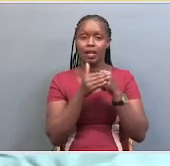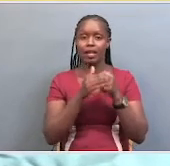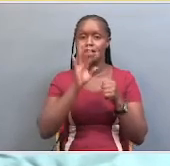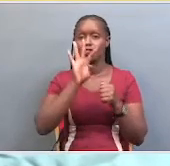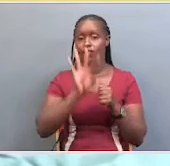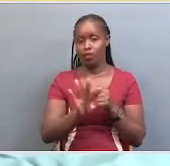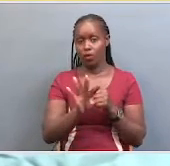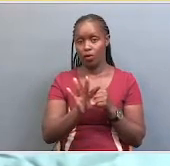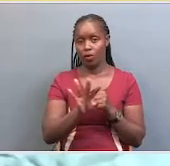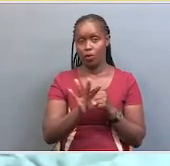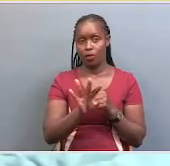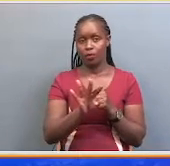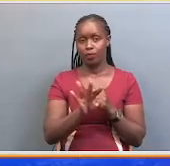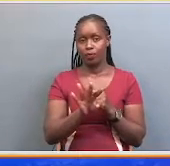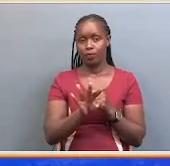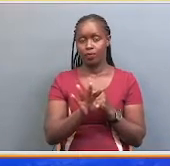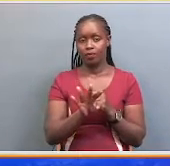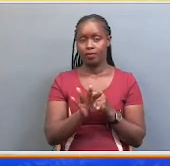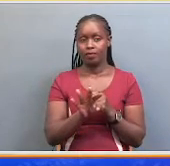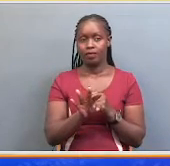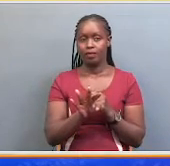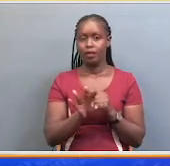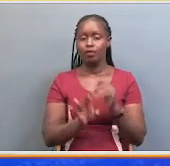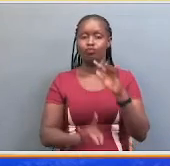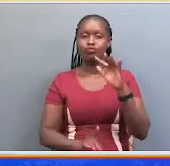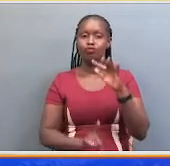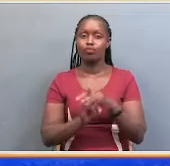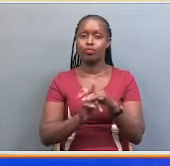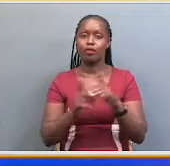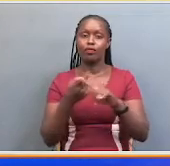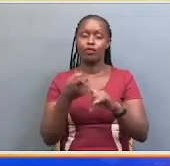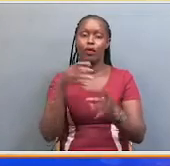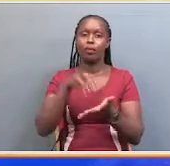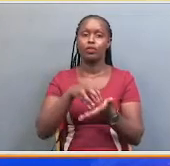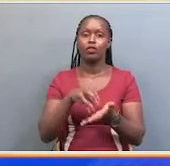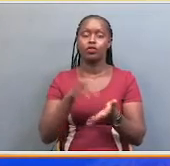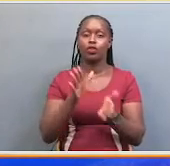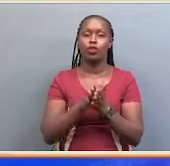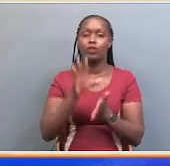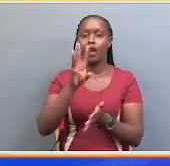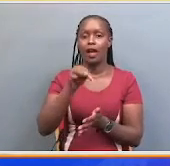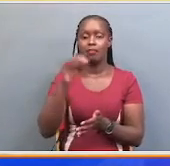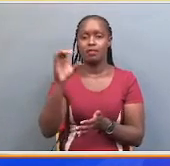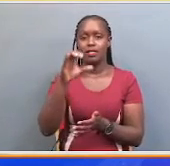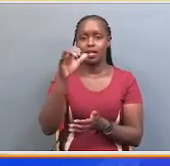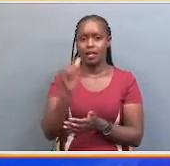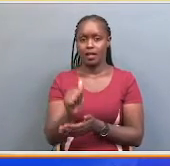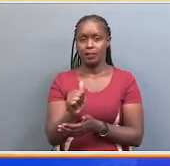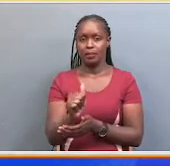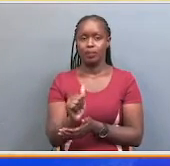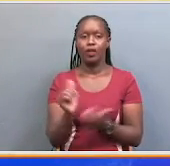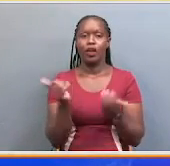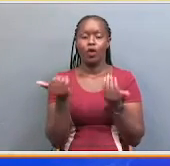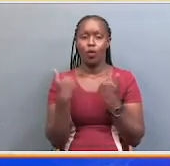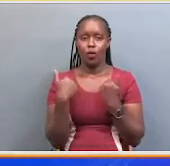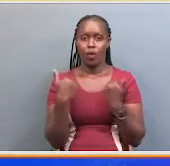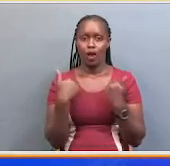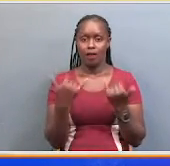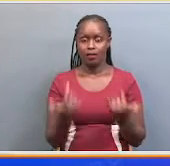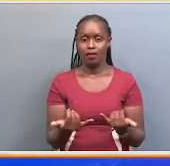them arise from the position of member of county assembly. We have